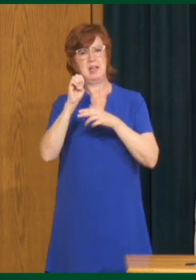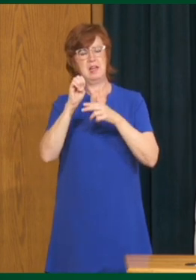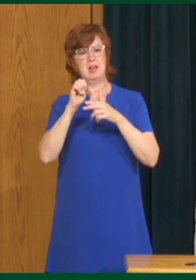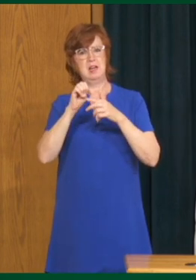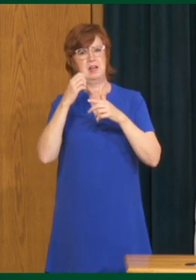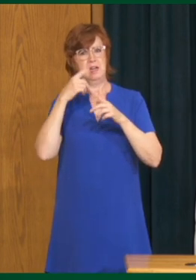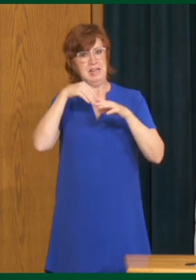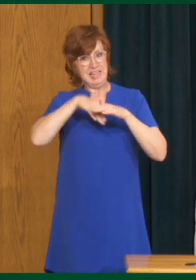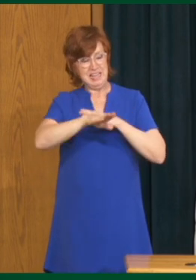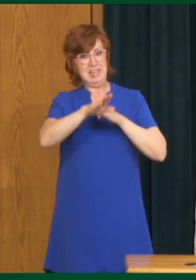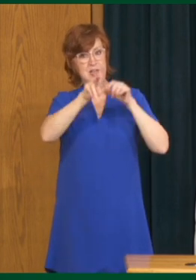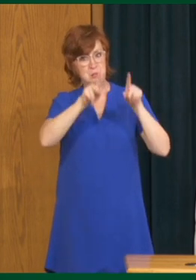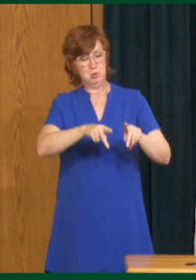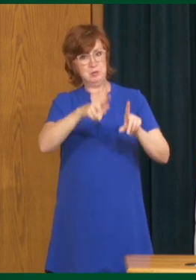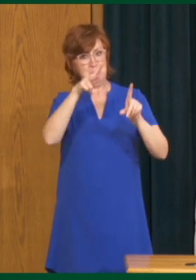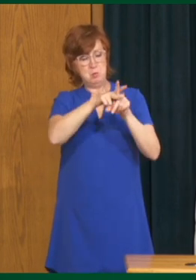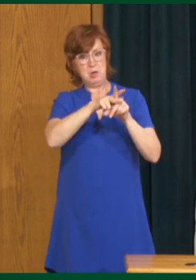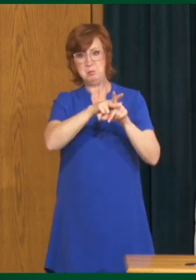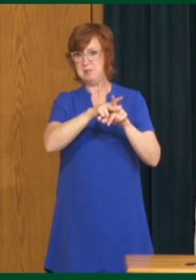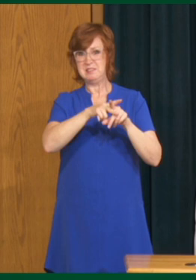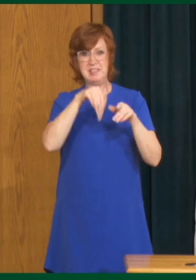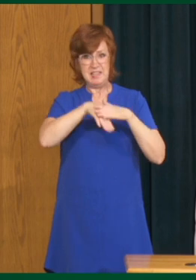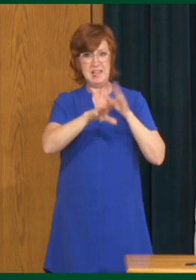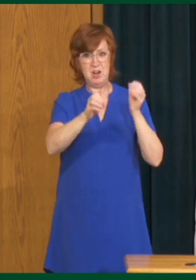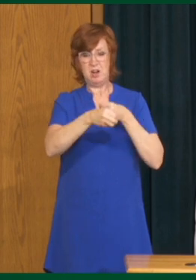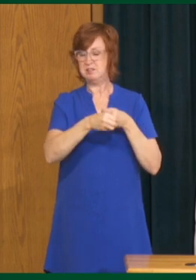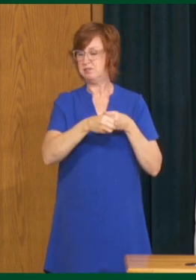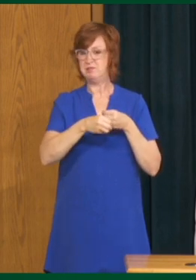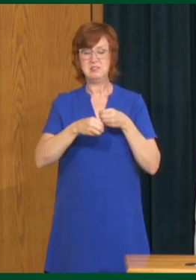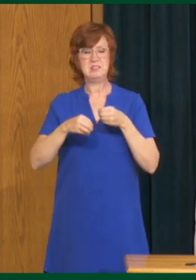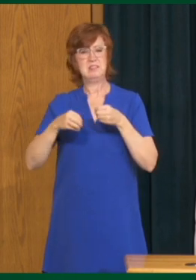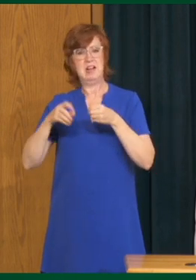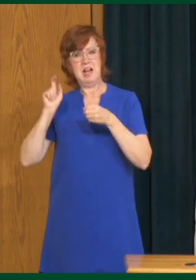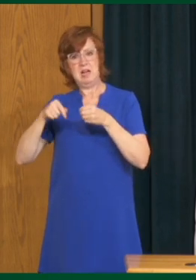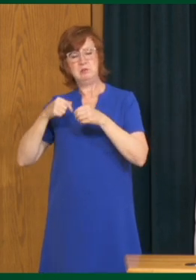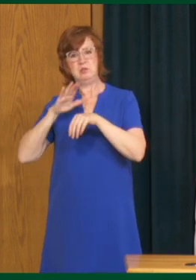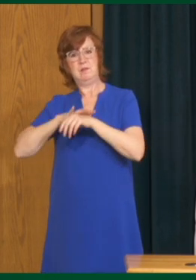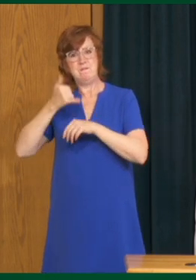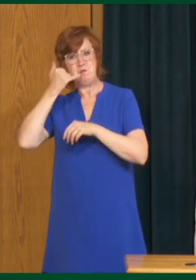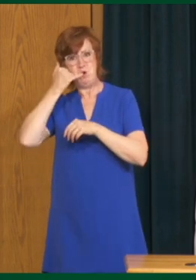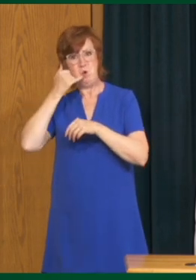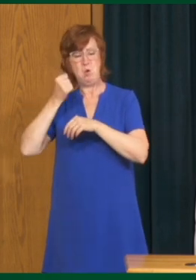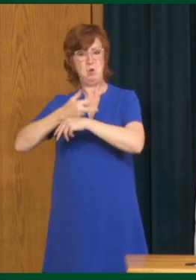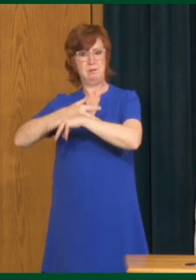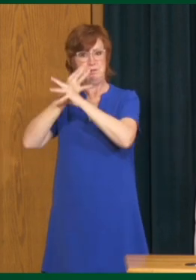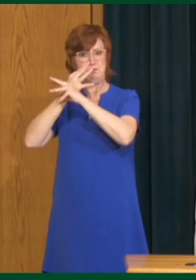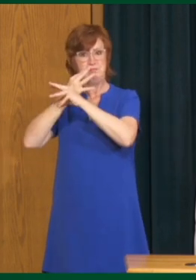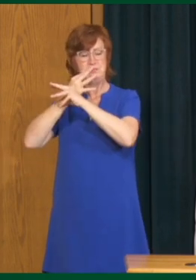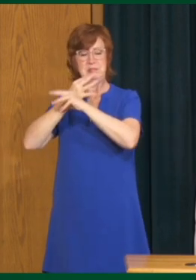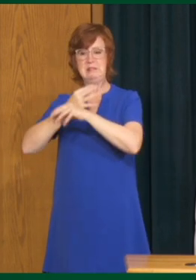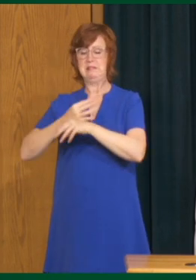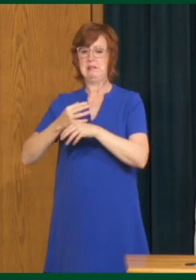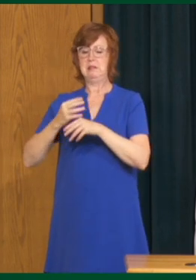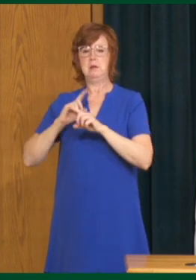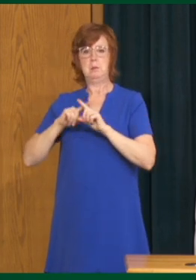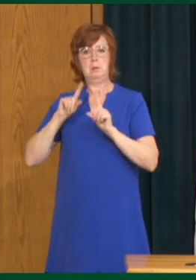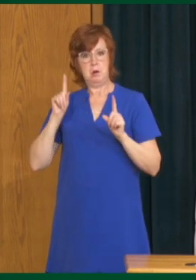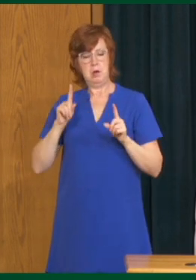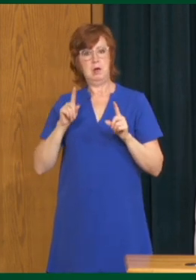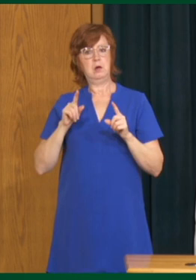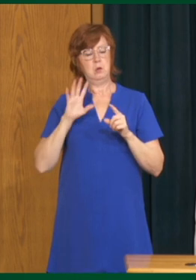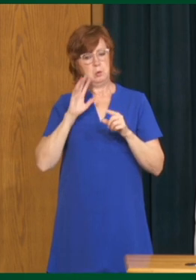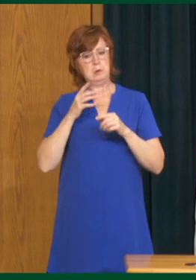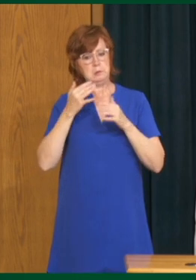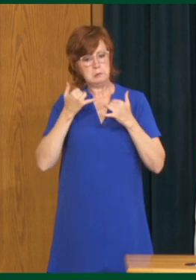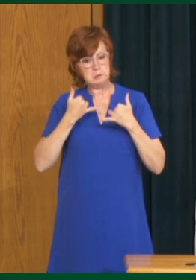provider, cannot be completely replaced through the use of virtual care. But since March, with the expansion of this offering,